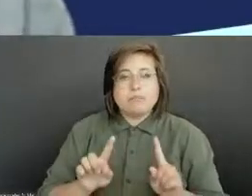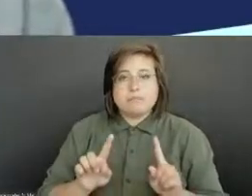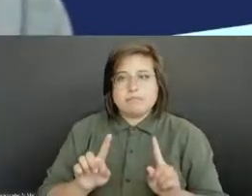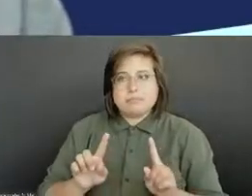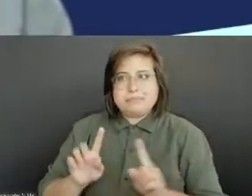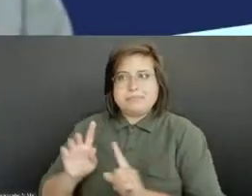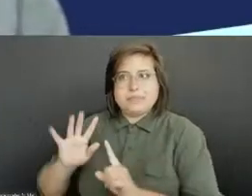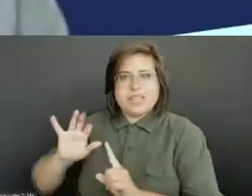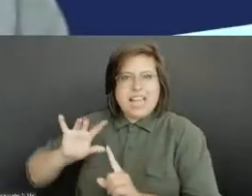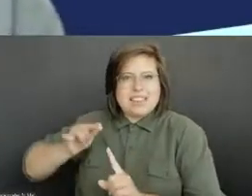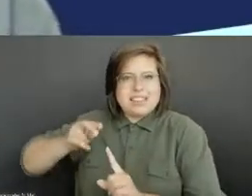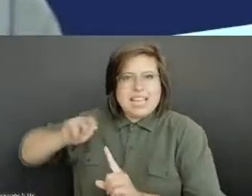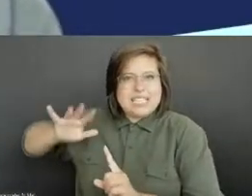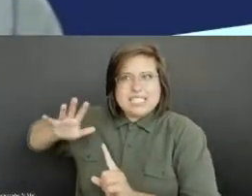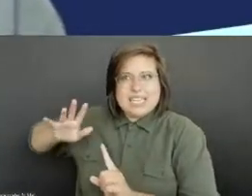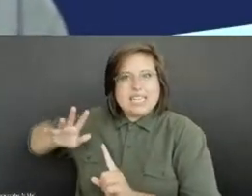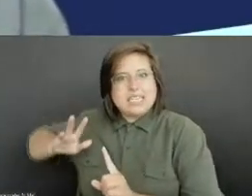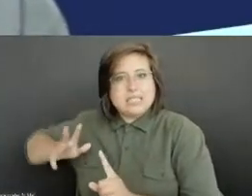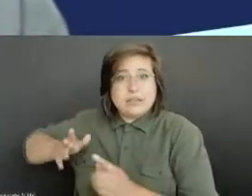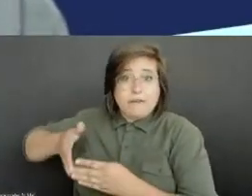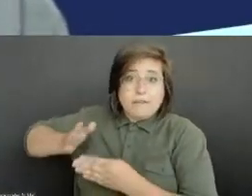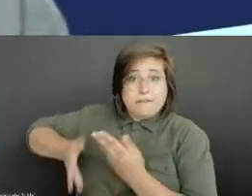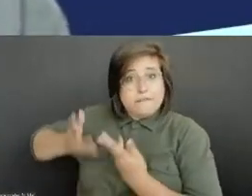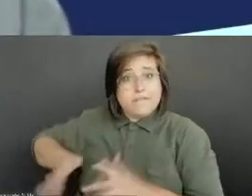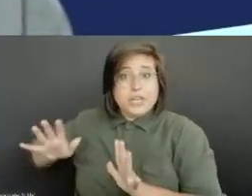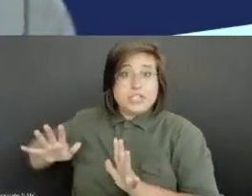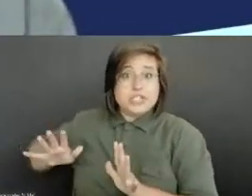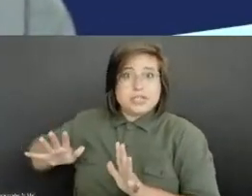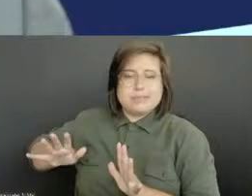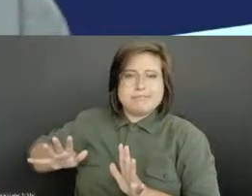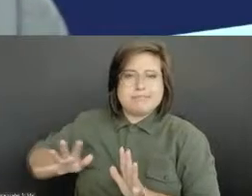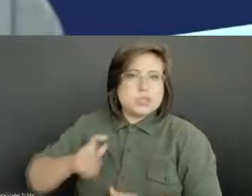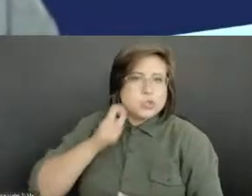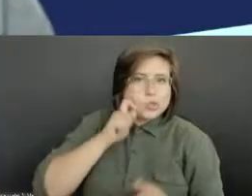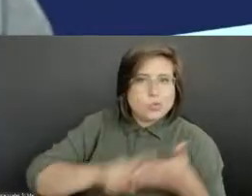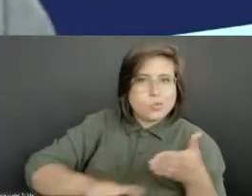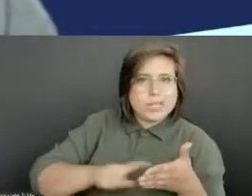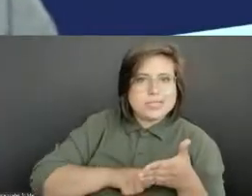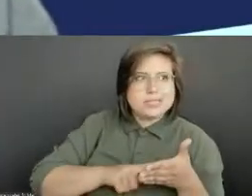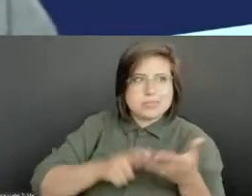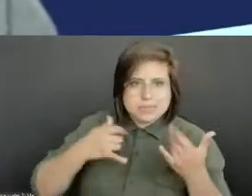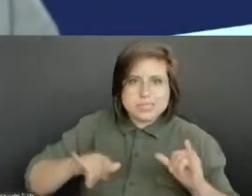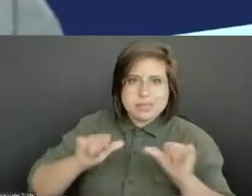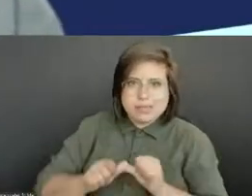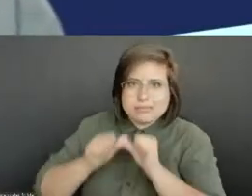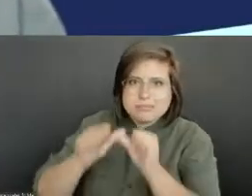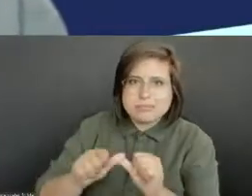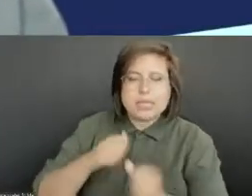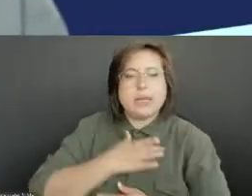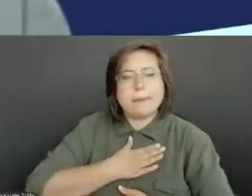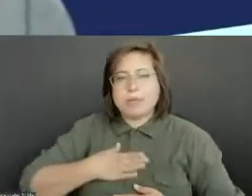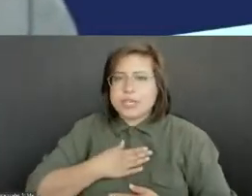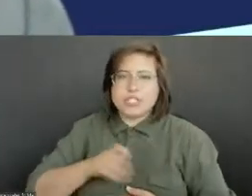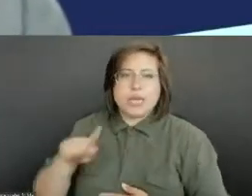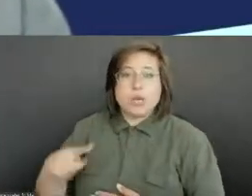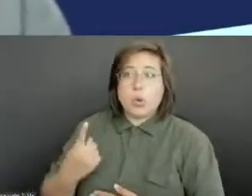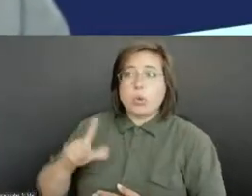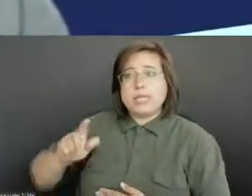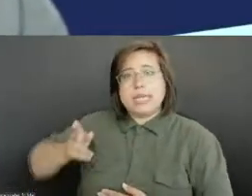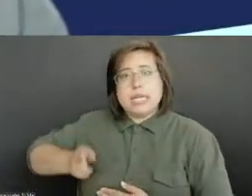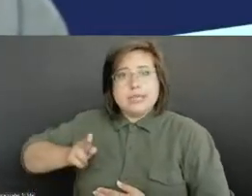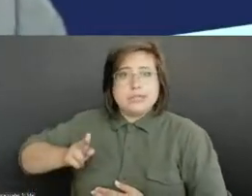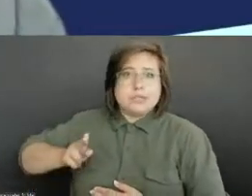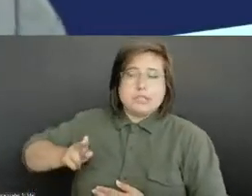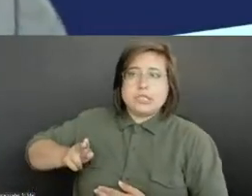But that is not true for racism. The practices of racism are continuing. So I appreciate we're not just referring to the legacy of racism and